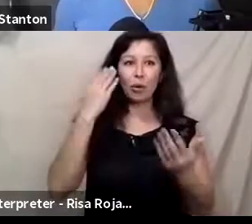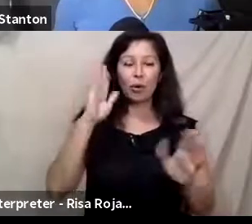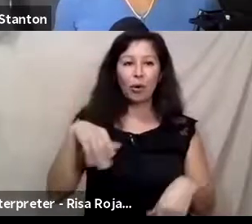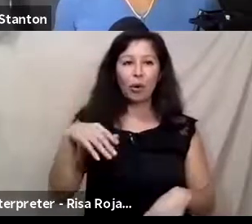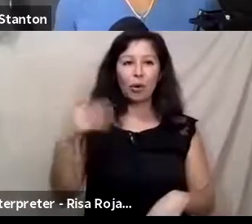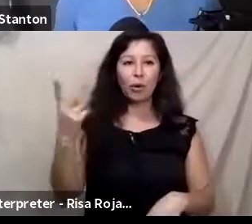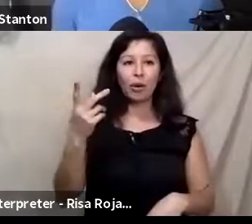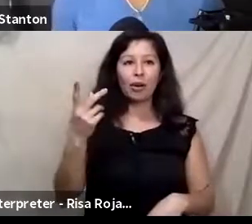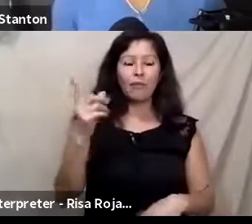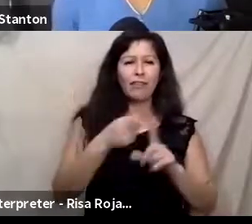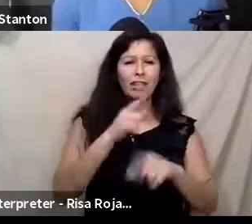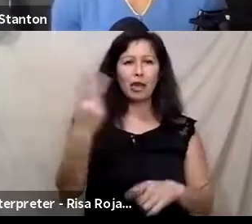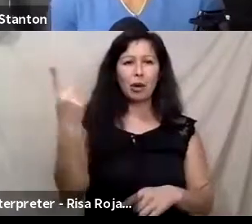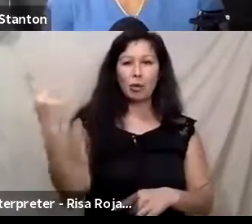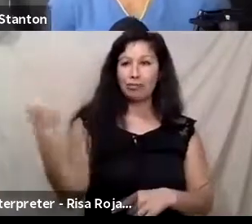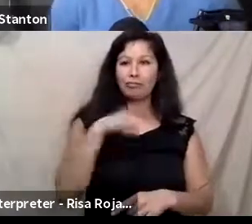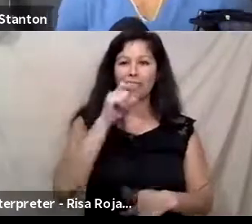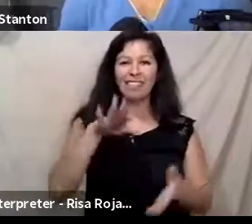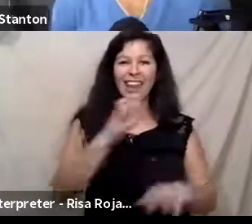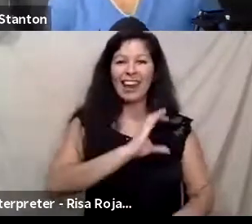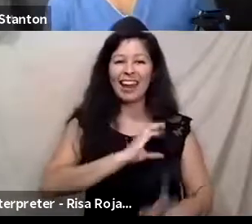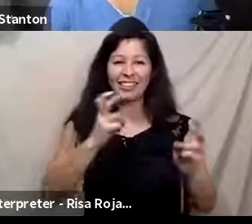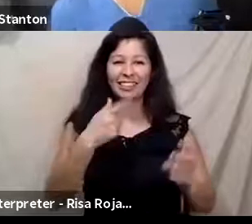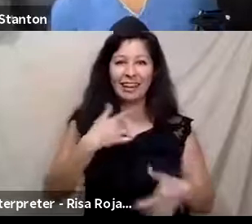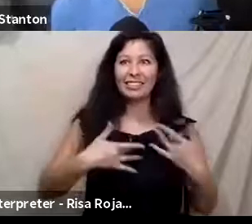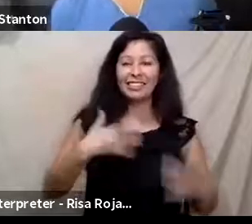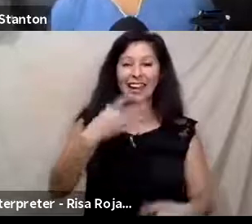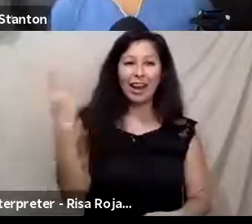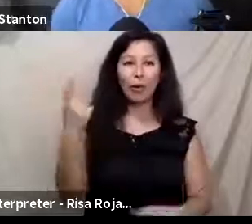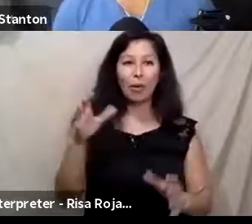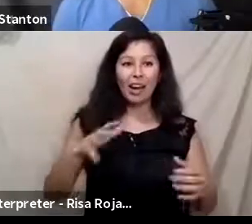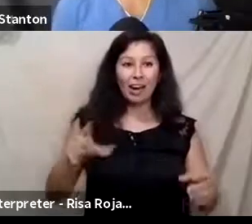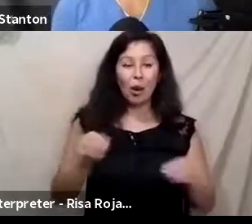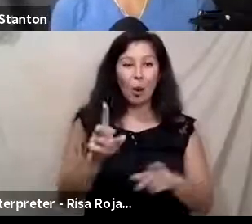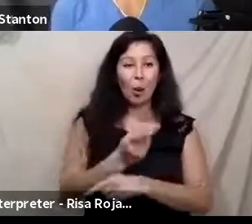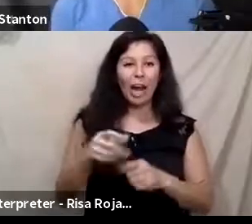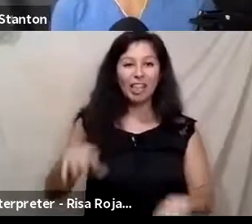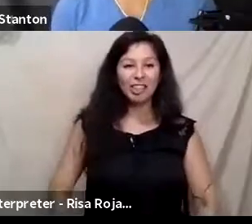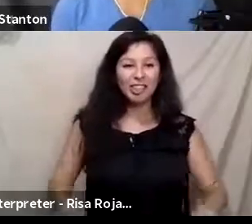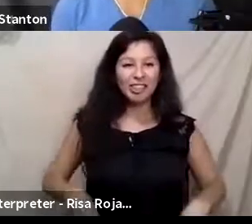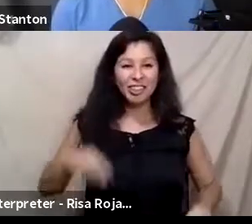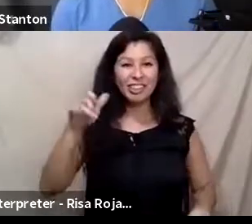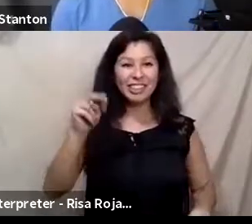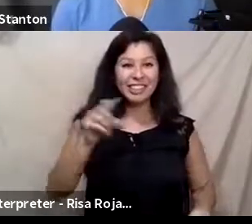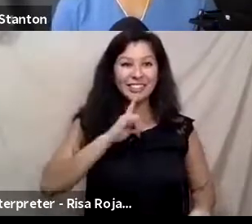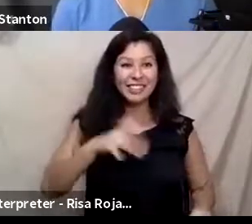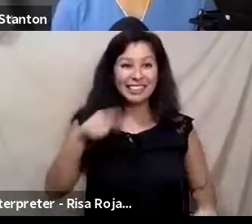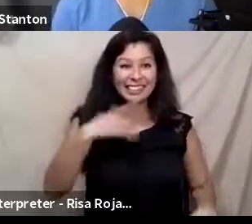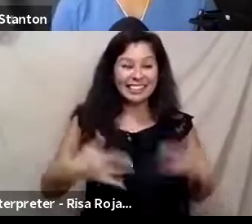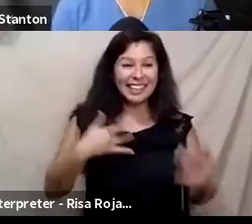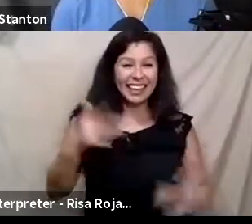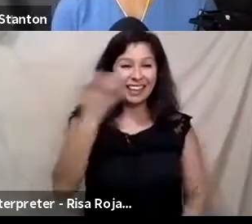die. It was so exciting. I'm like, what? And we both got to wear jeans. What? This is so